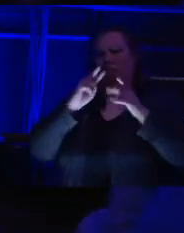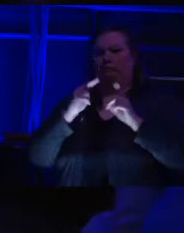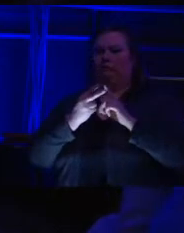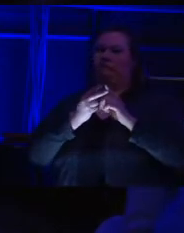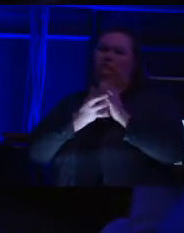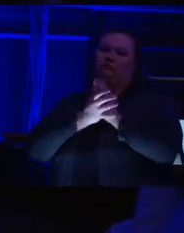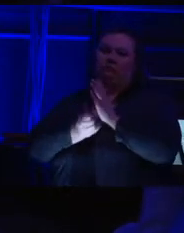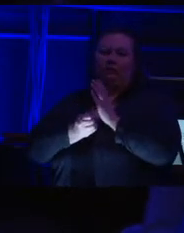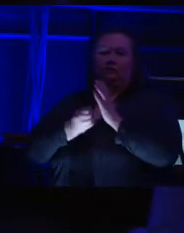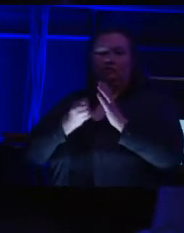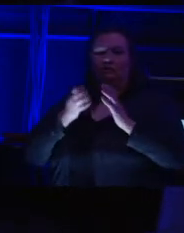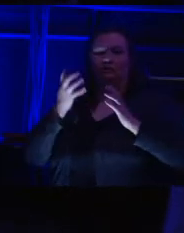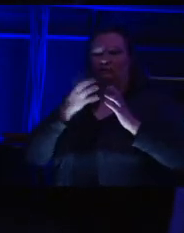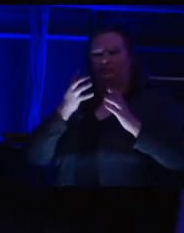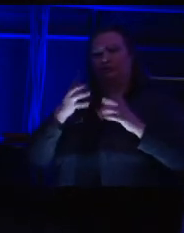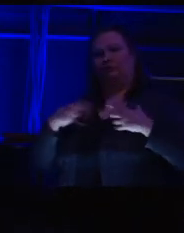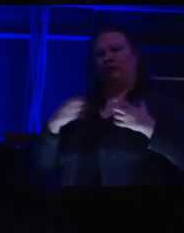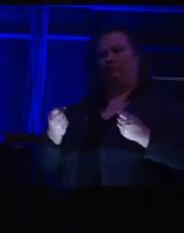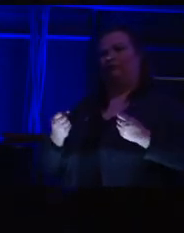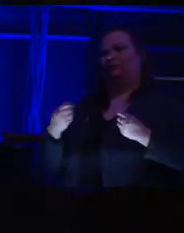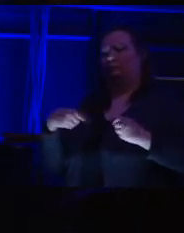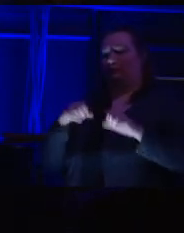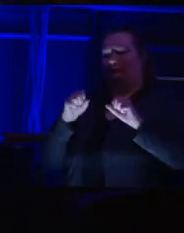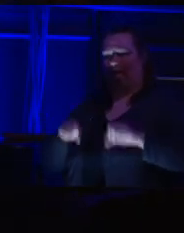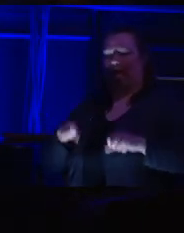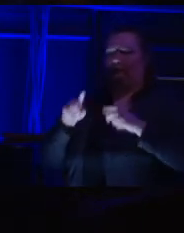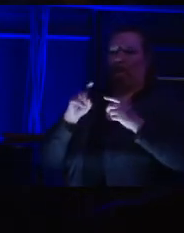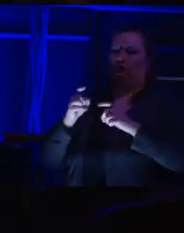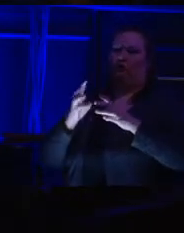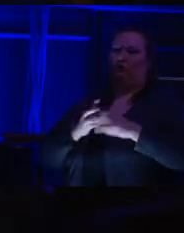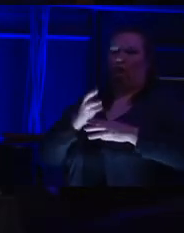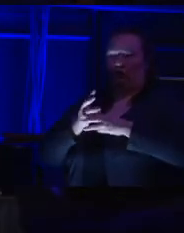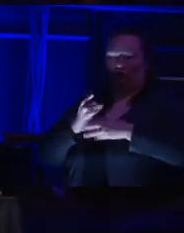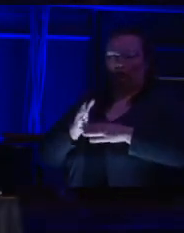high confidence that we can change the world.